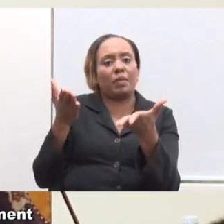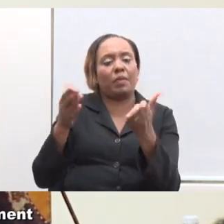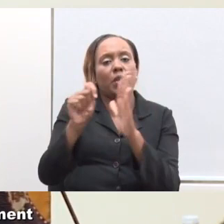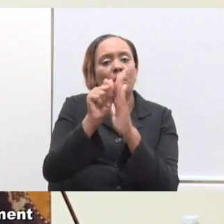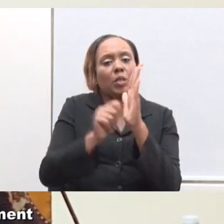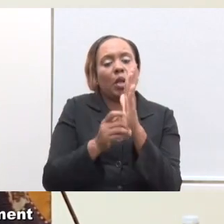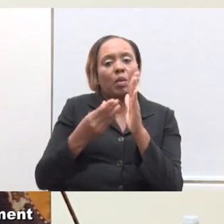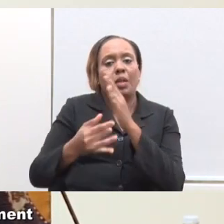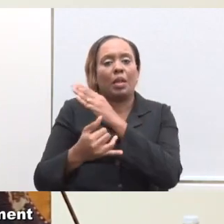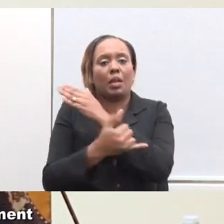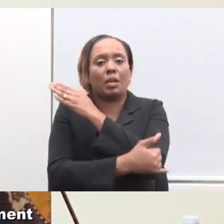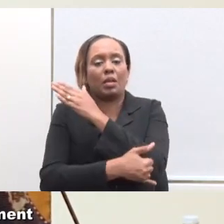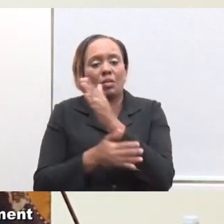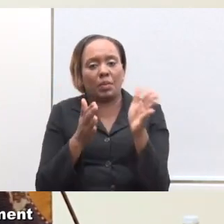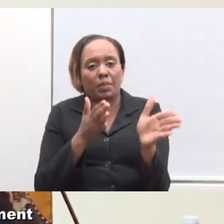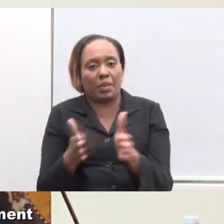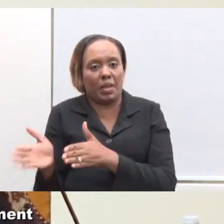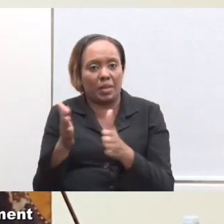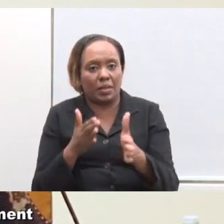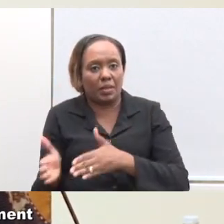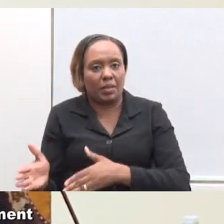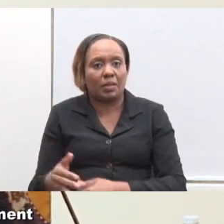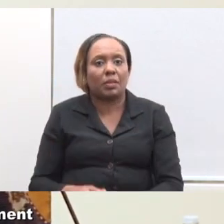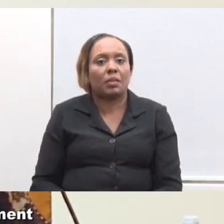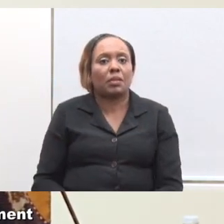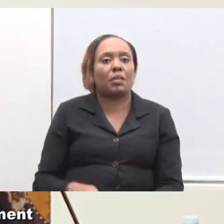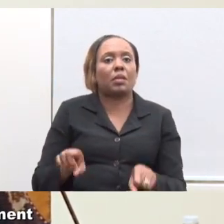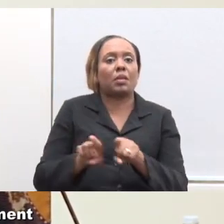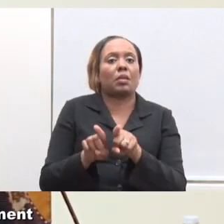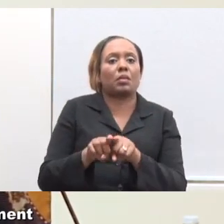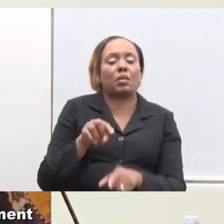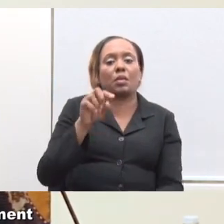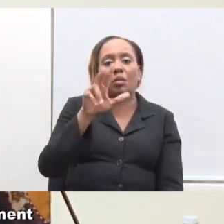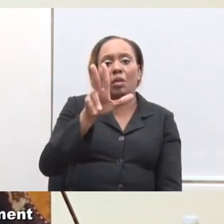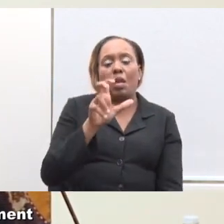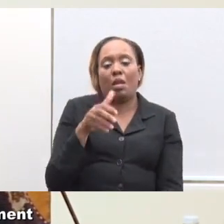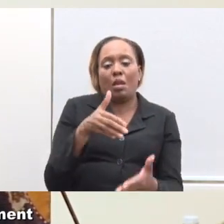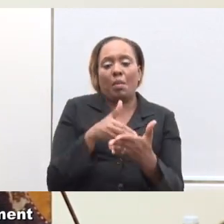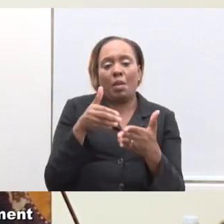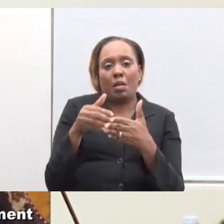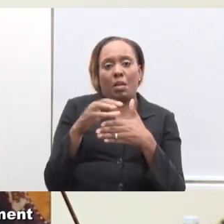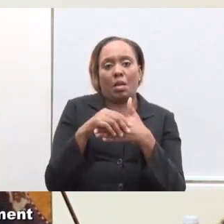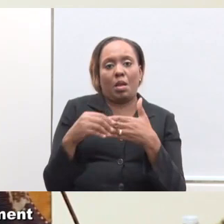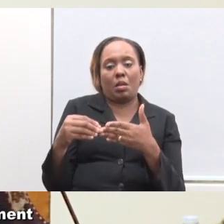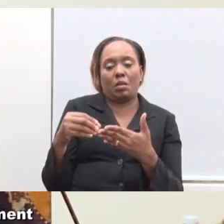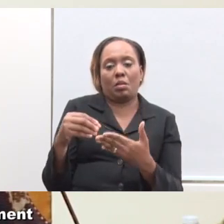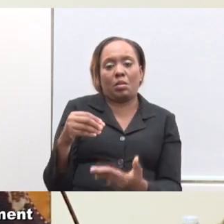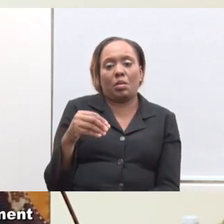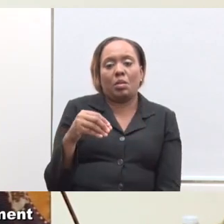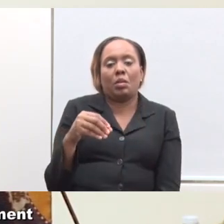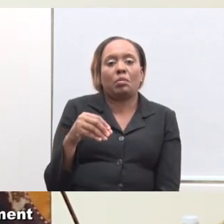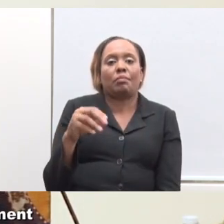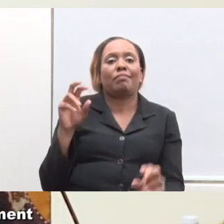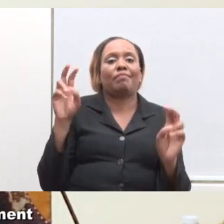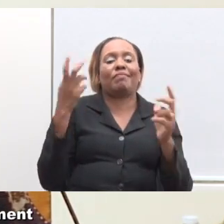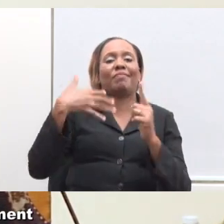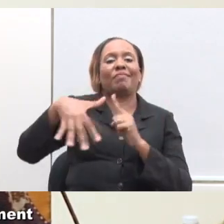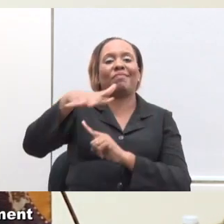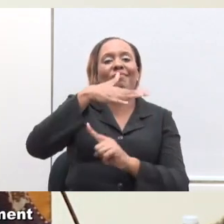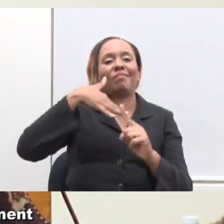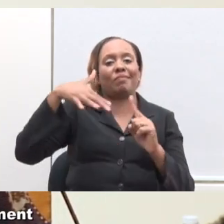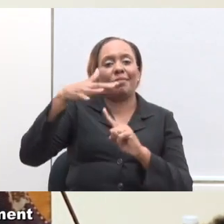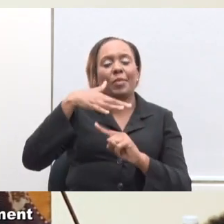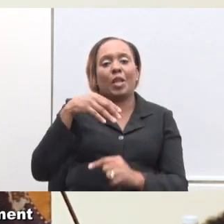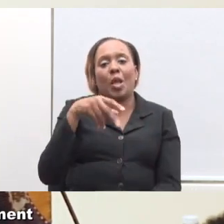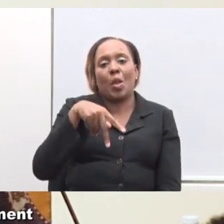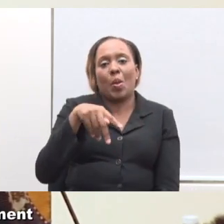projects, and there is also a 300 million green energy part that is part of a negotiated outfall